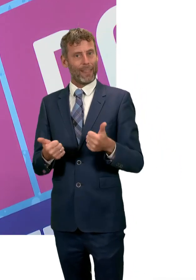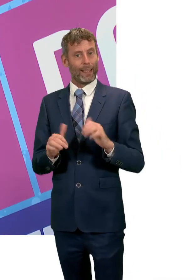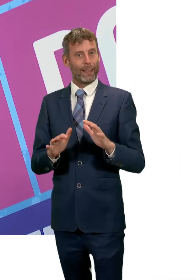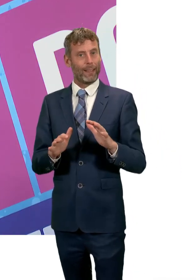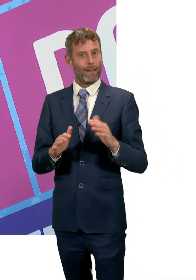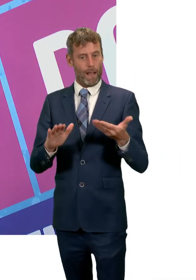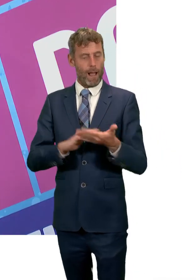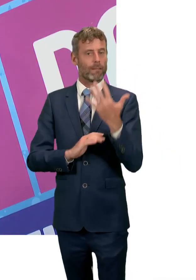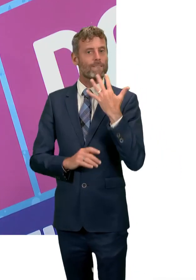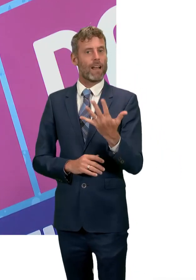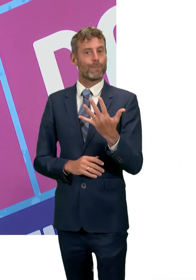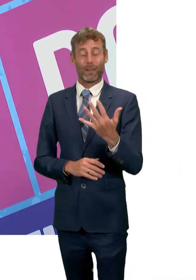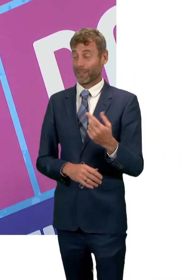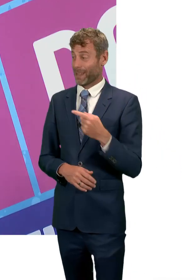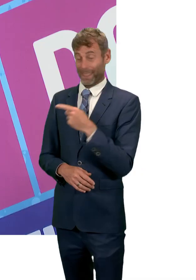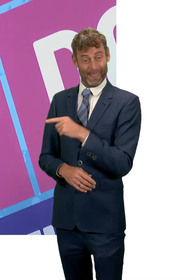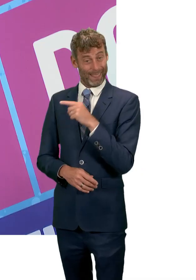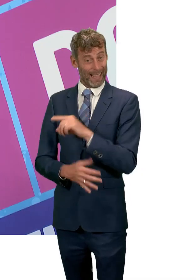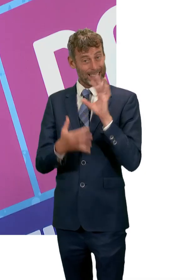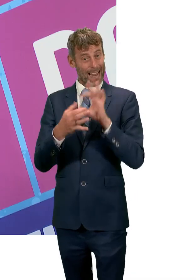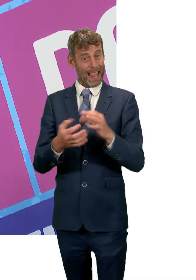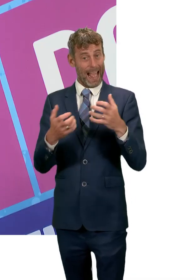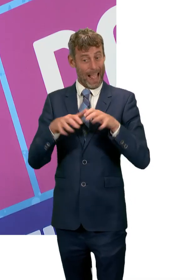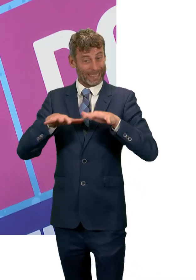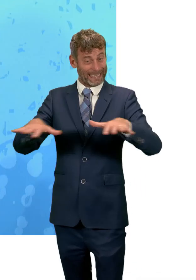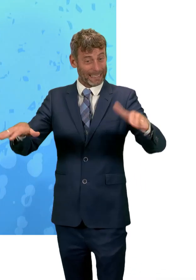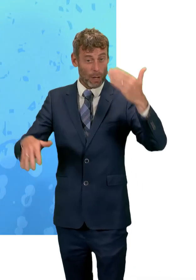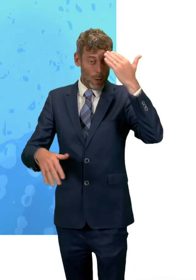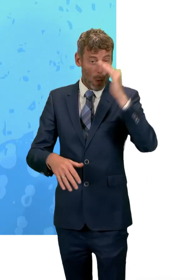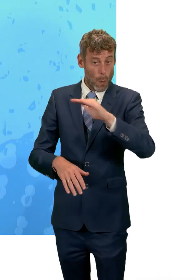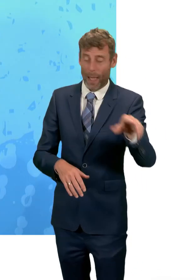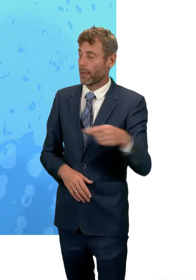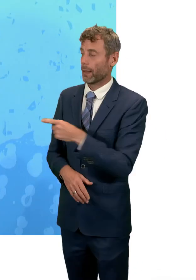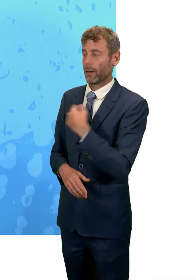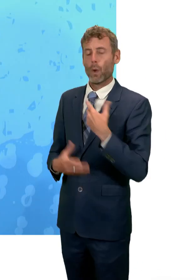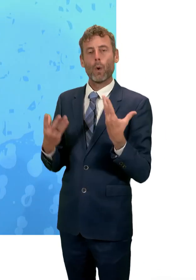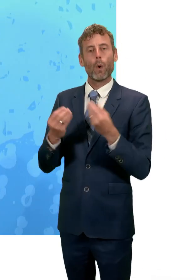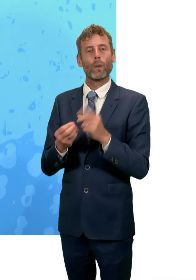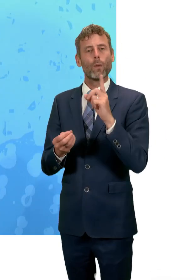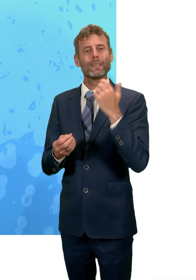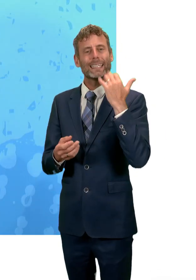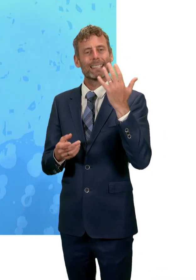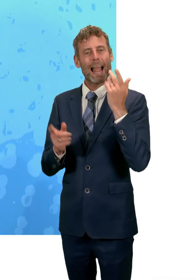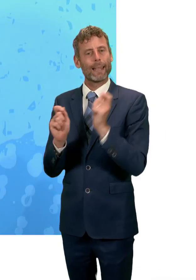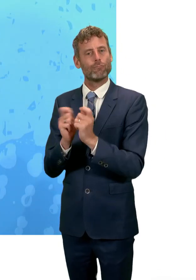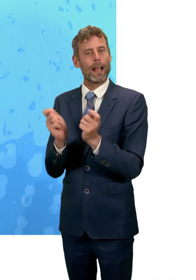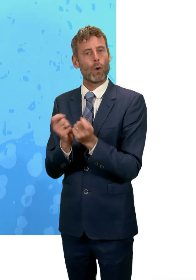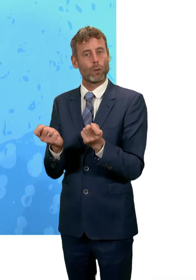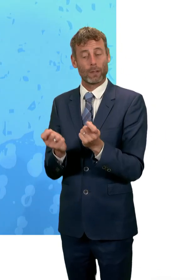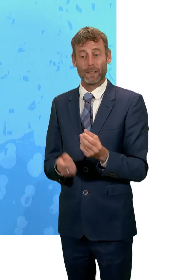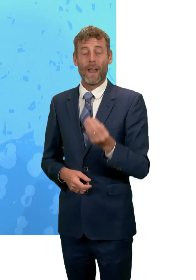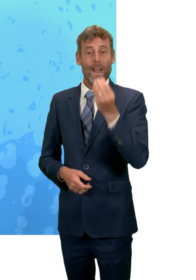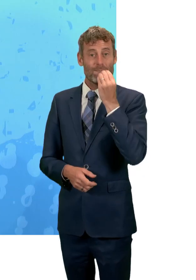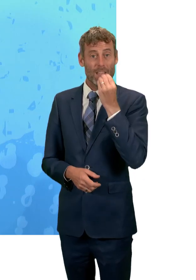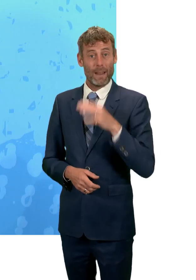around what is already out there available. Again, I did a big campaign with the Daily Record, and it was feed a family for 4 for £30. And when they came